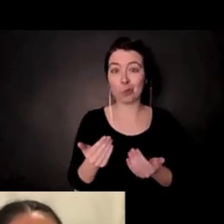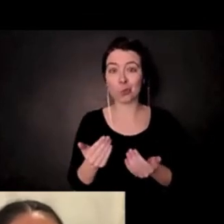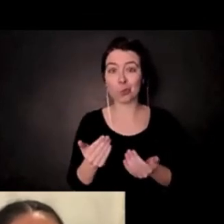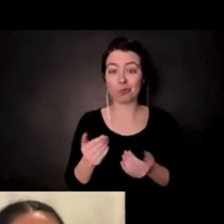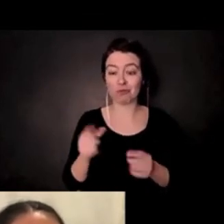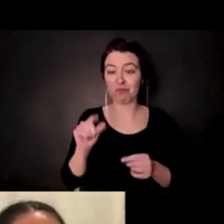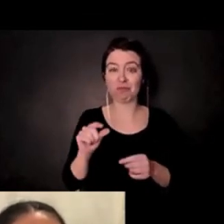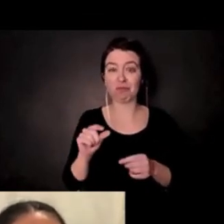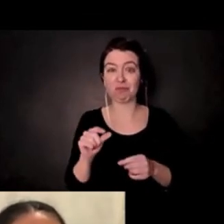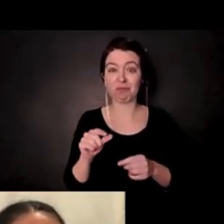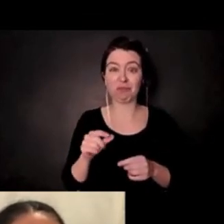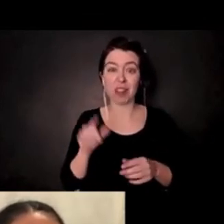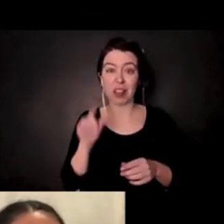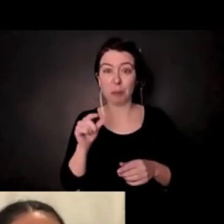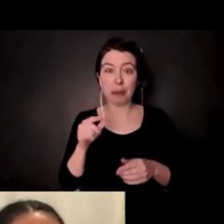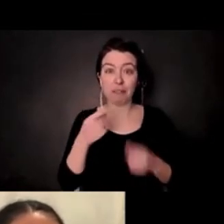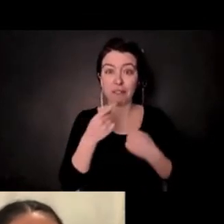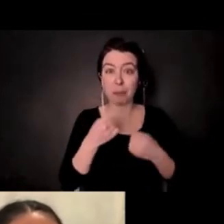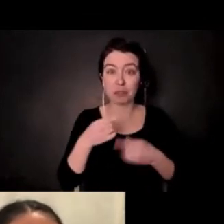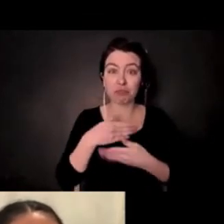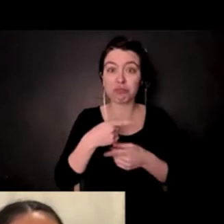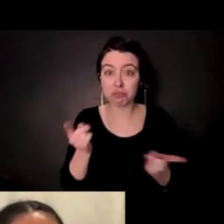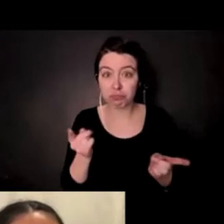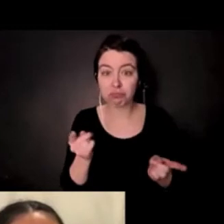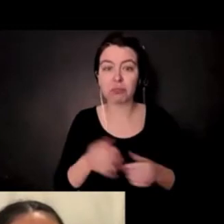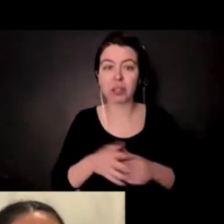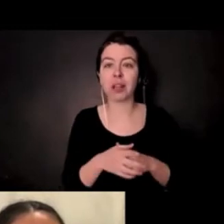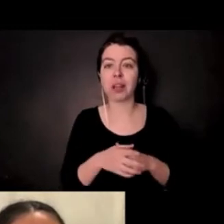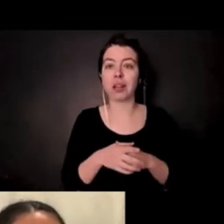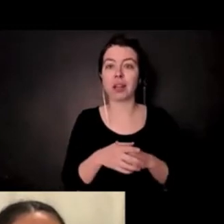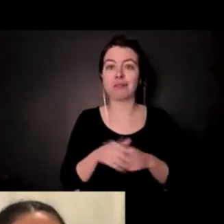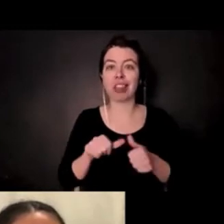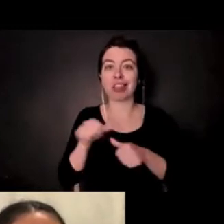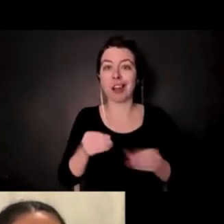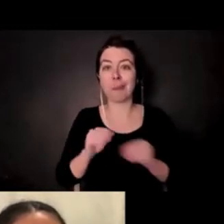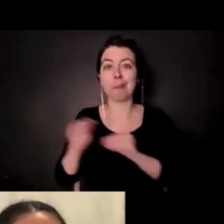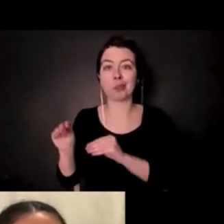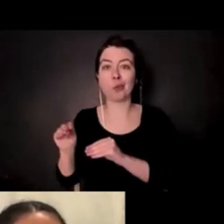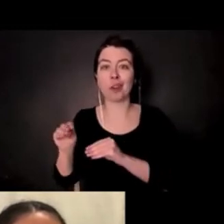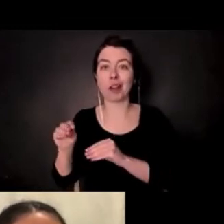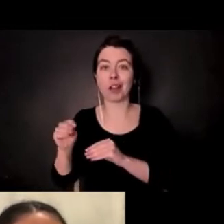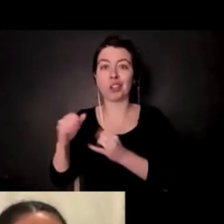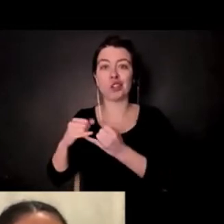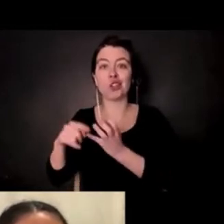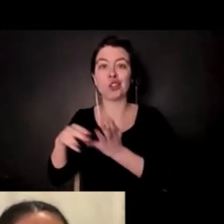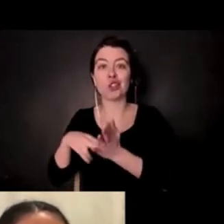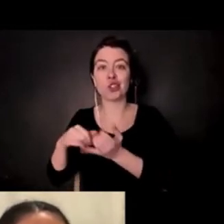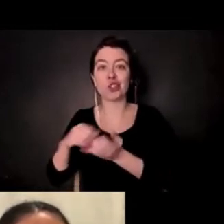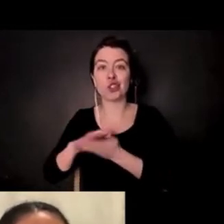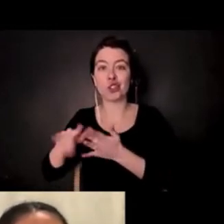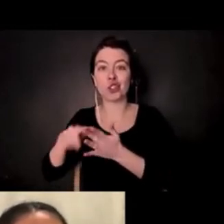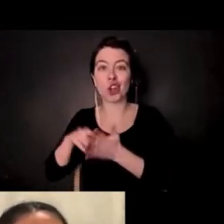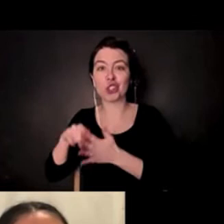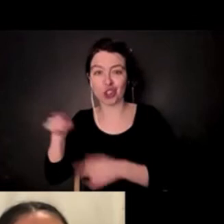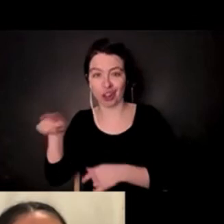before I pass over to my colleague Sunshine, who is going to introduce today's session. So what we're asking for people, Sunshine, a little wave there.